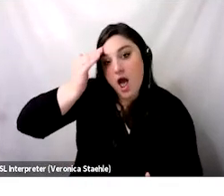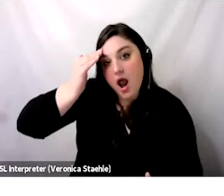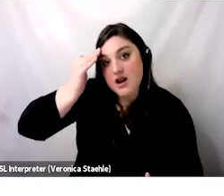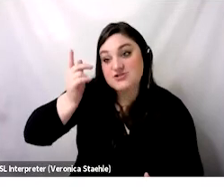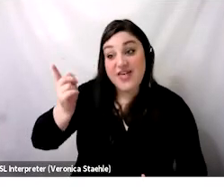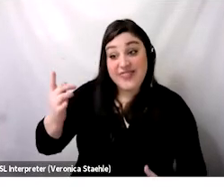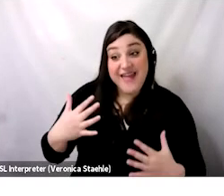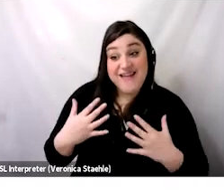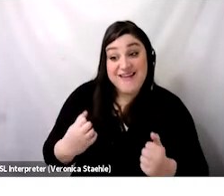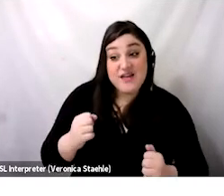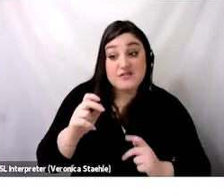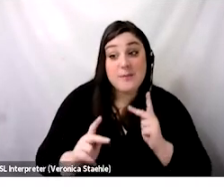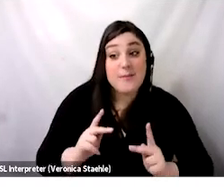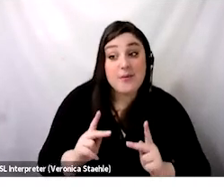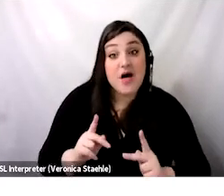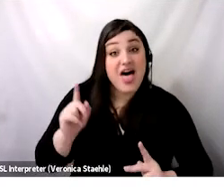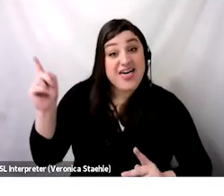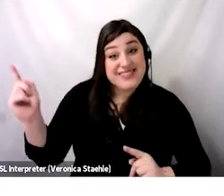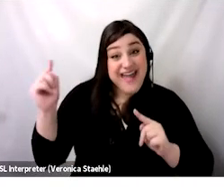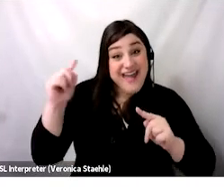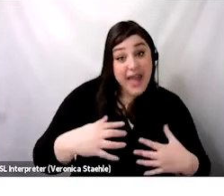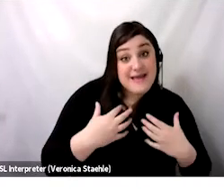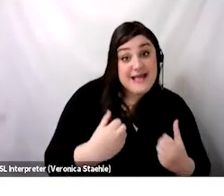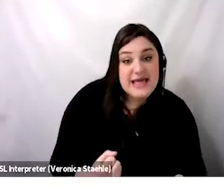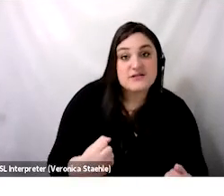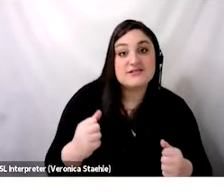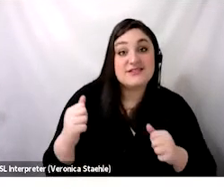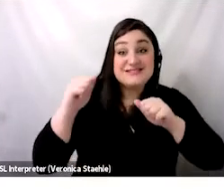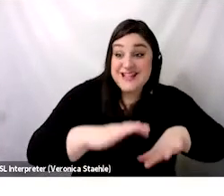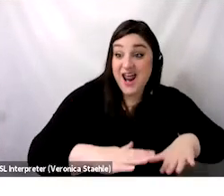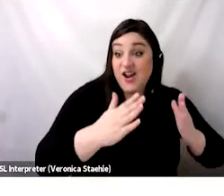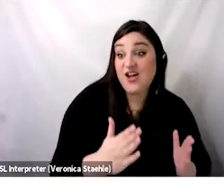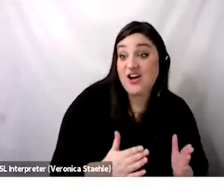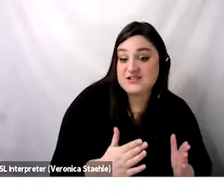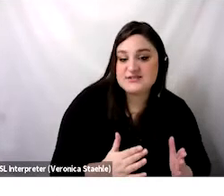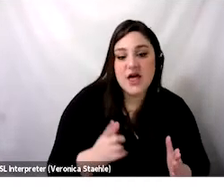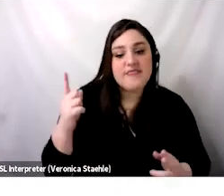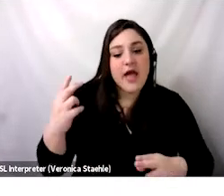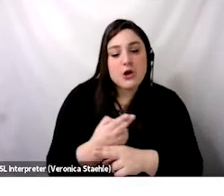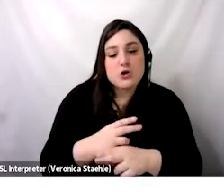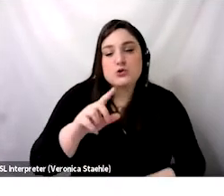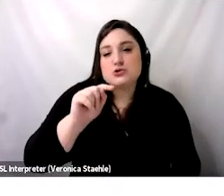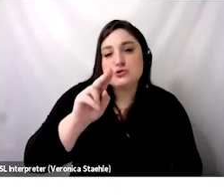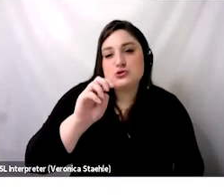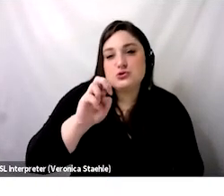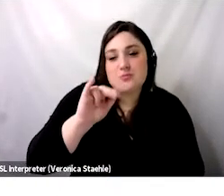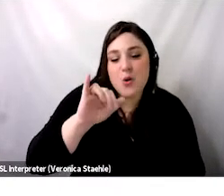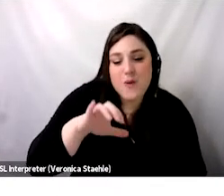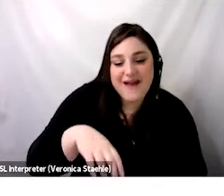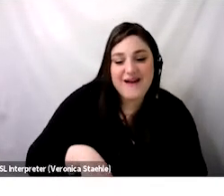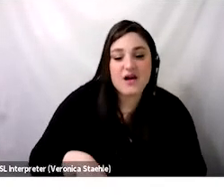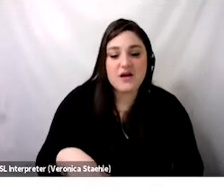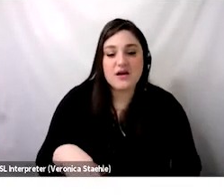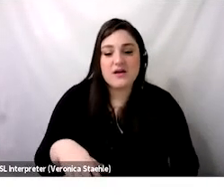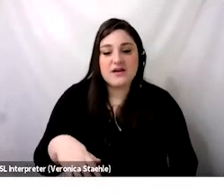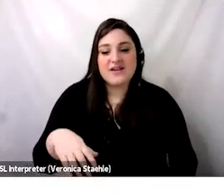World. Medicinal herbs such as tamarind and bitter melon and pepper and castor bean